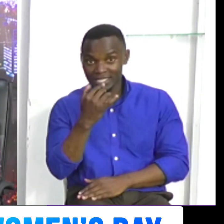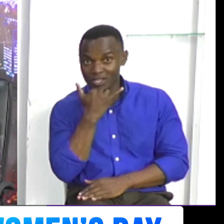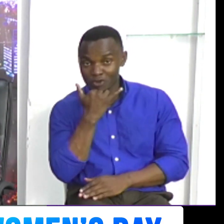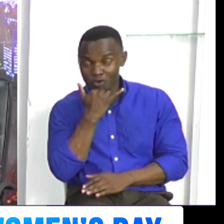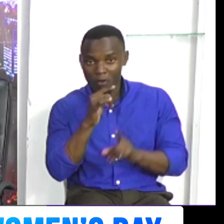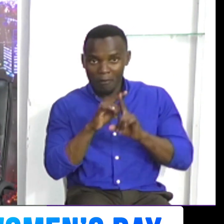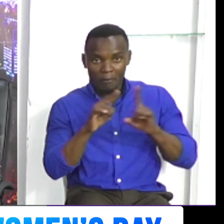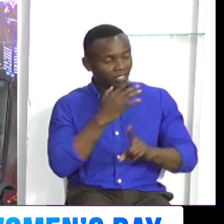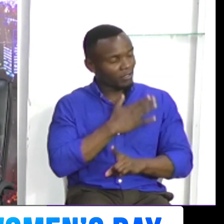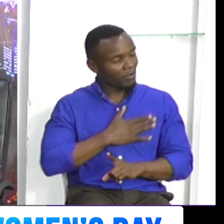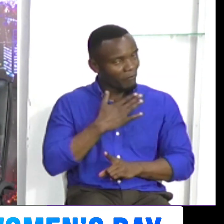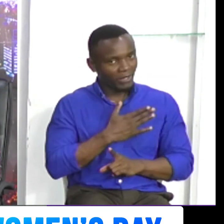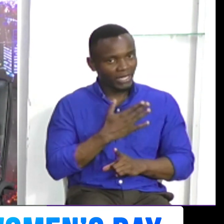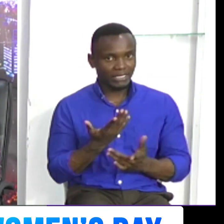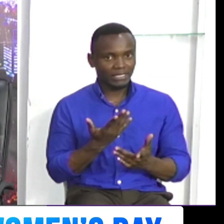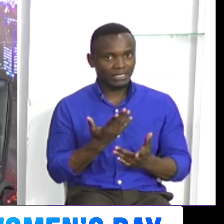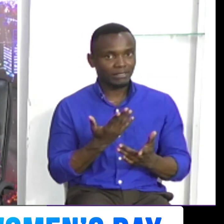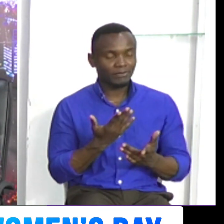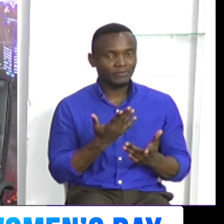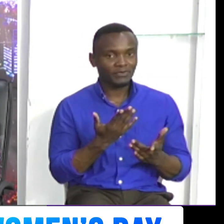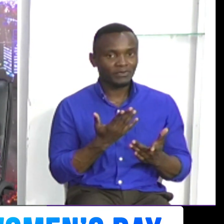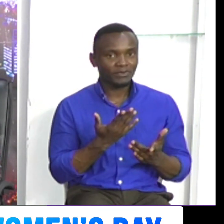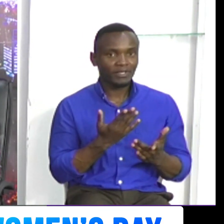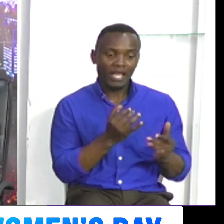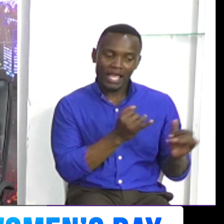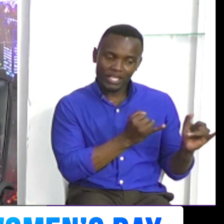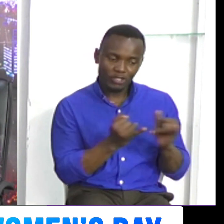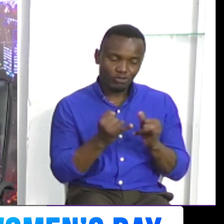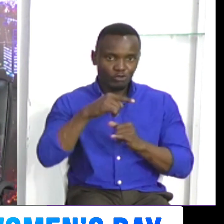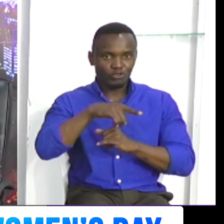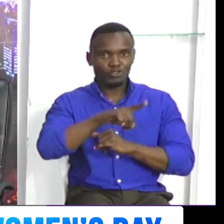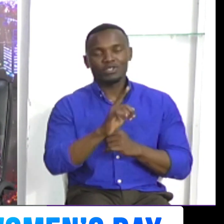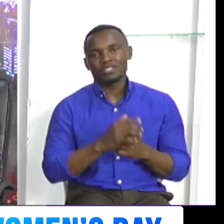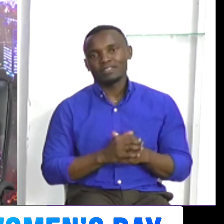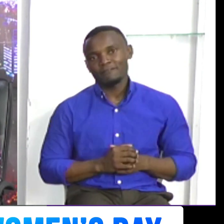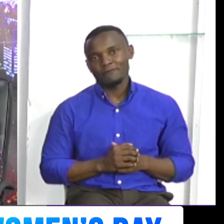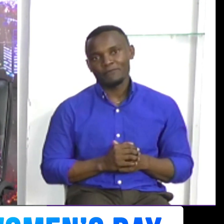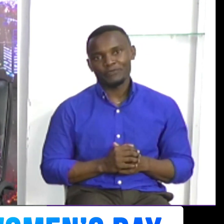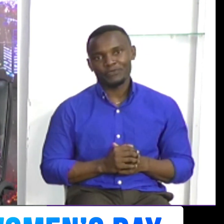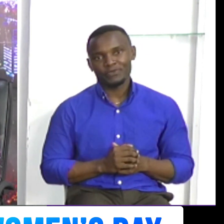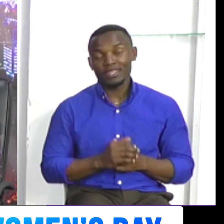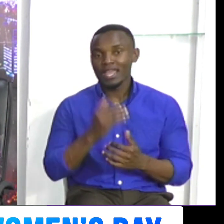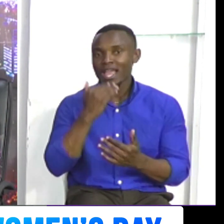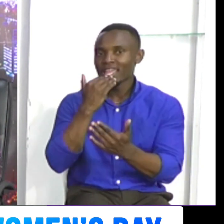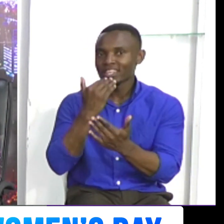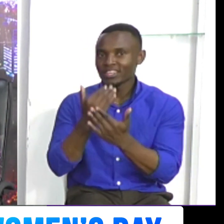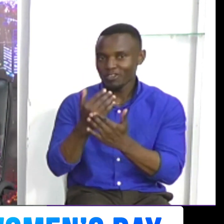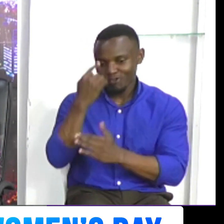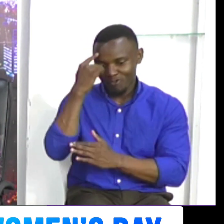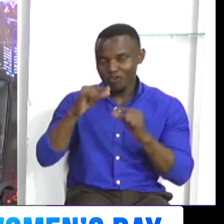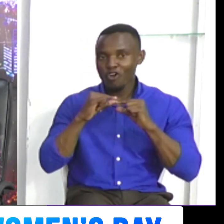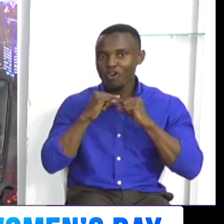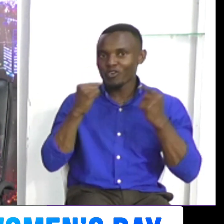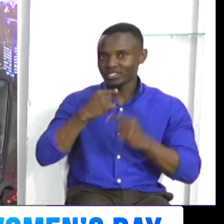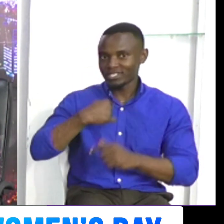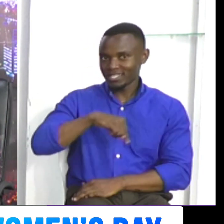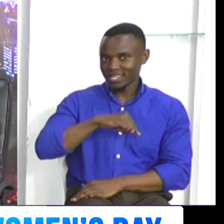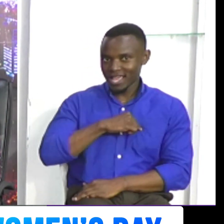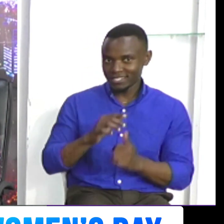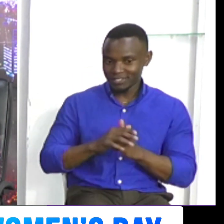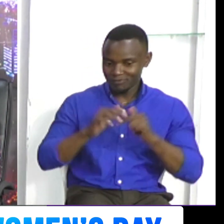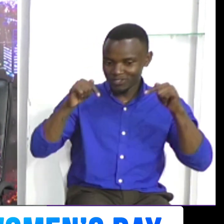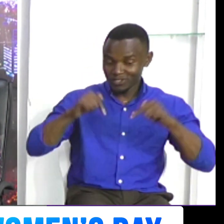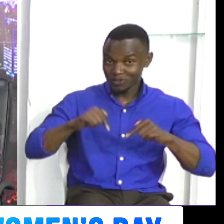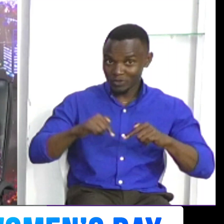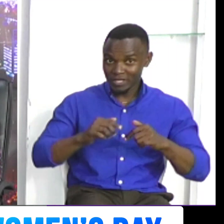So, Emily, maybe you can tell us, who is Emily to start with? First, thank you for hosting us. Thank you for hosting us today.